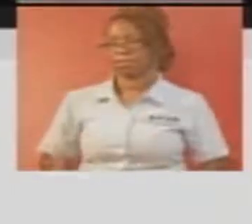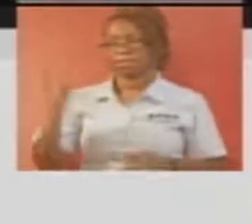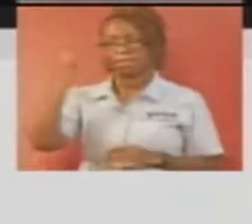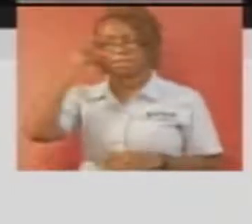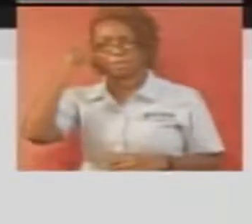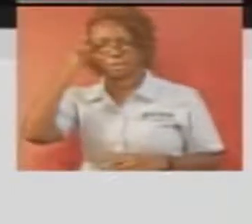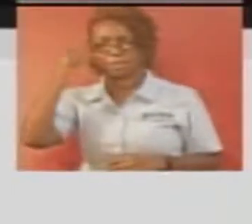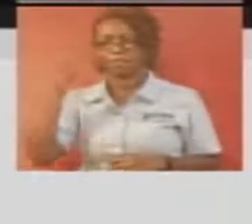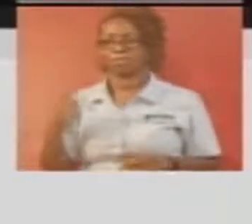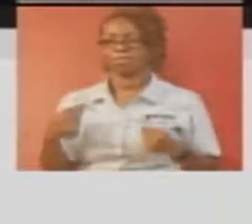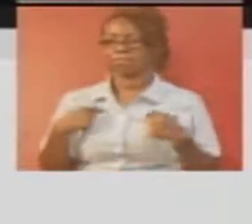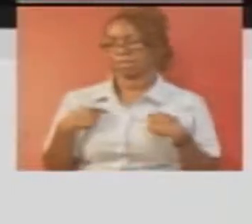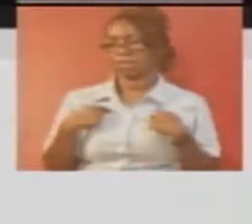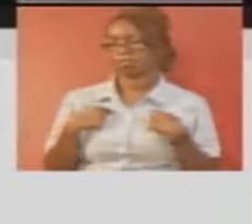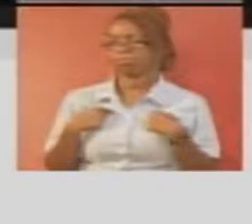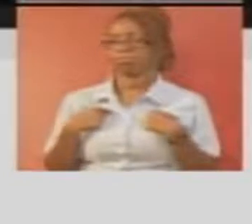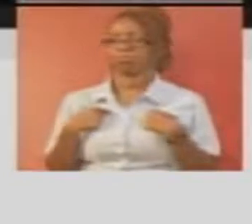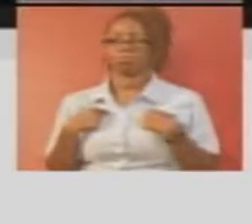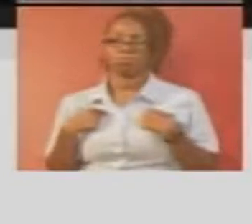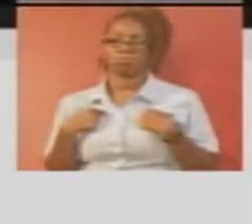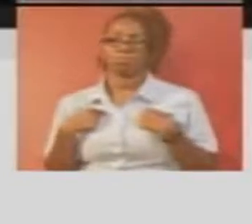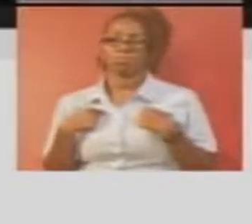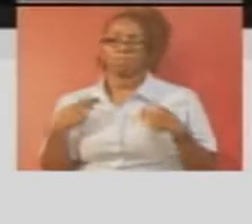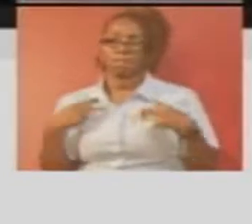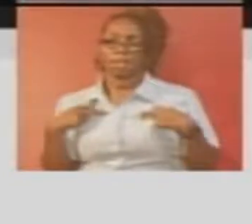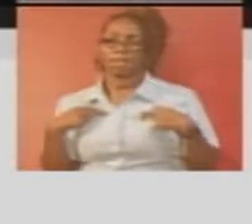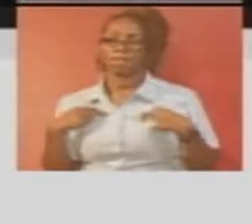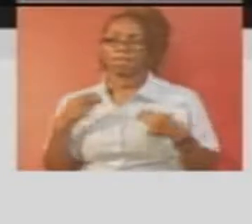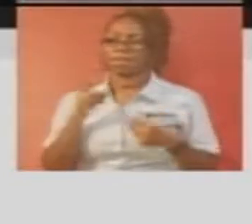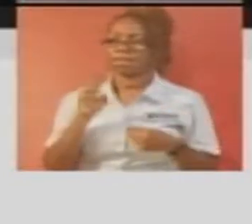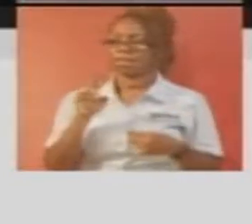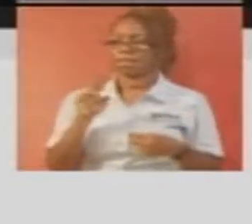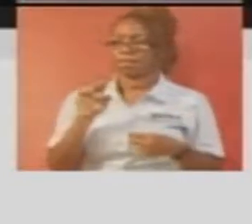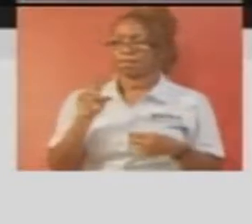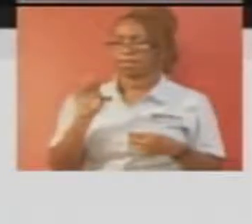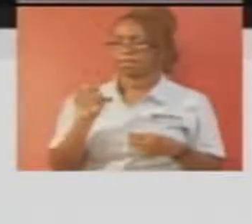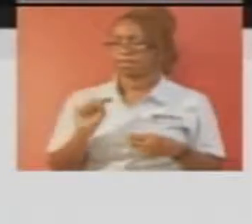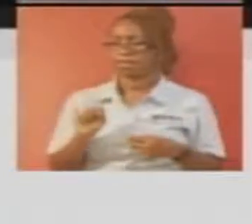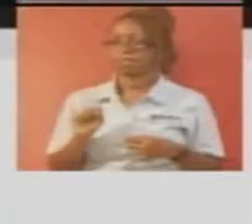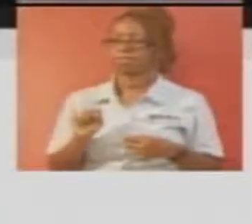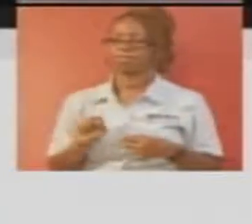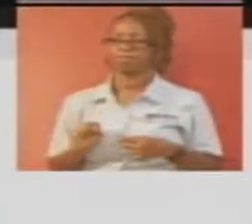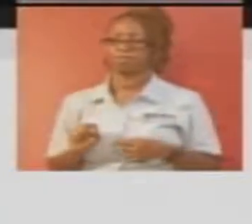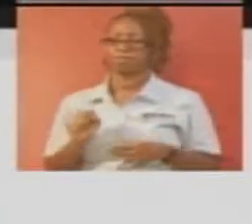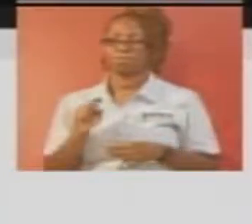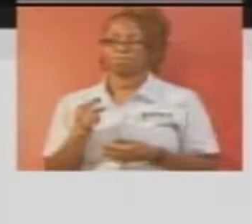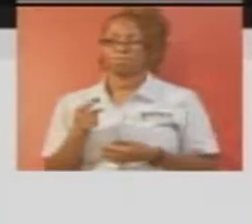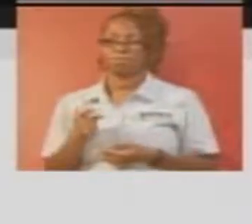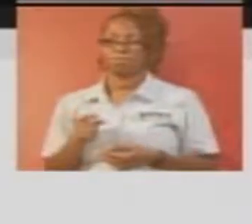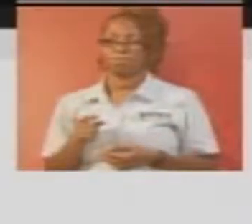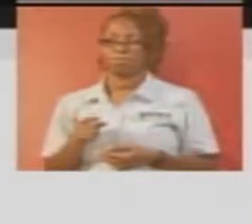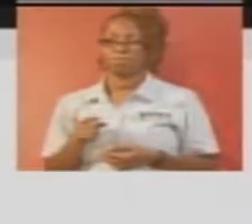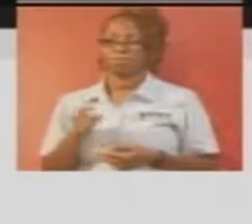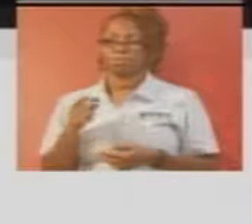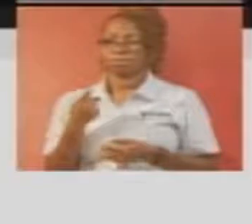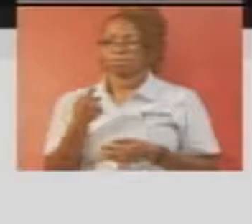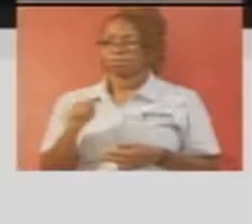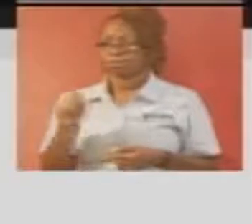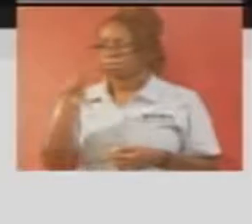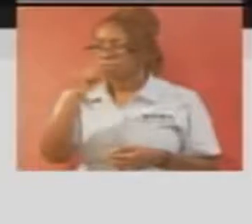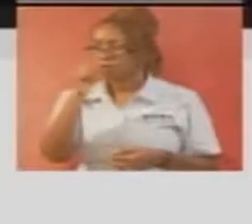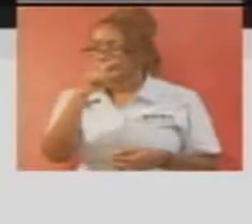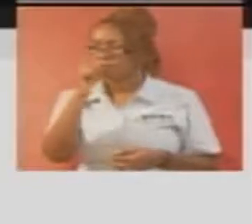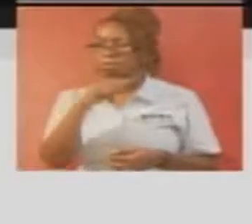modified virus or proteins from the disease-causing virus. So you're tricking the body into believing it has been infected, and it mounts an